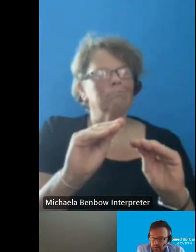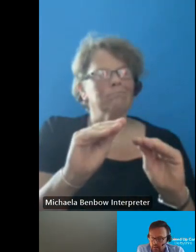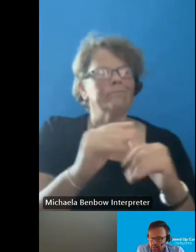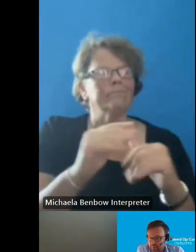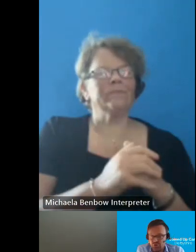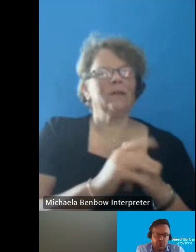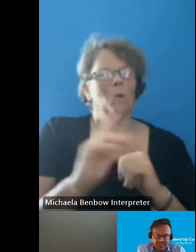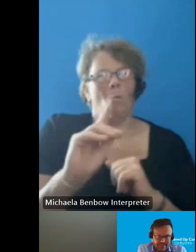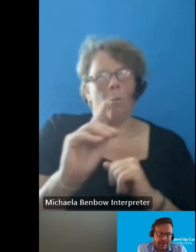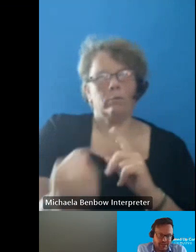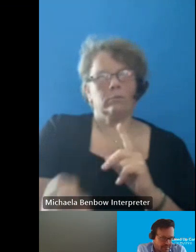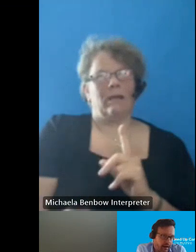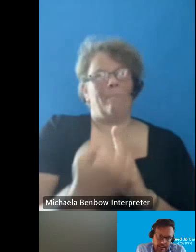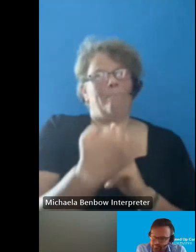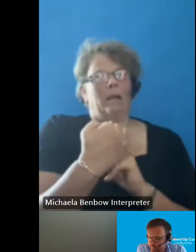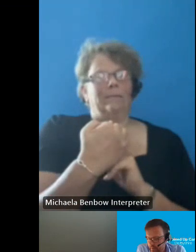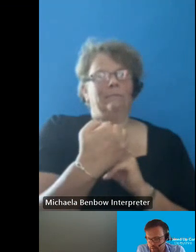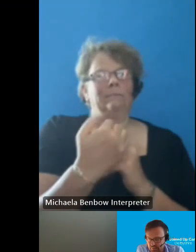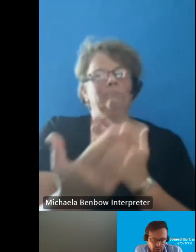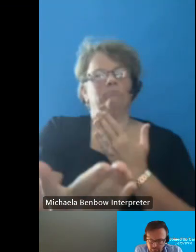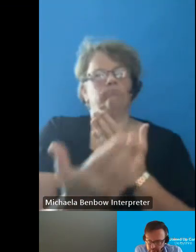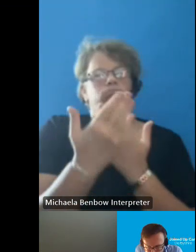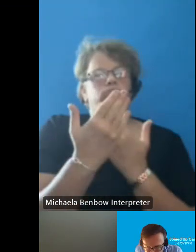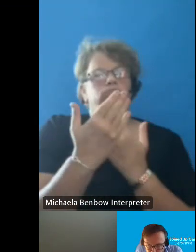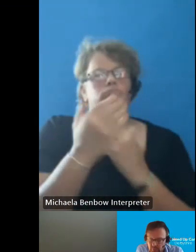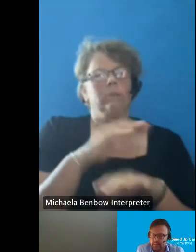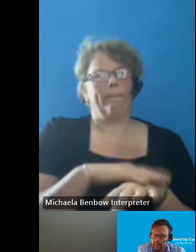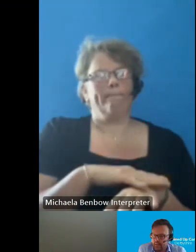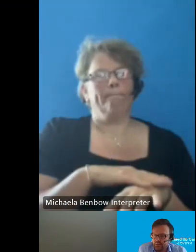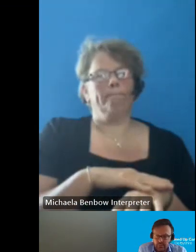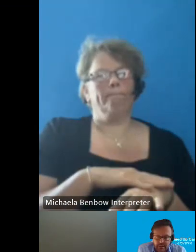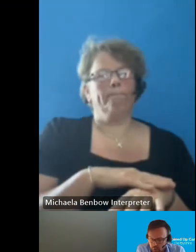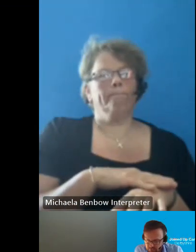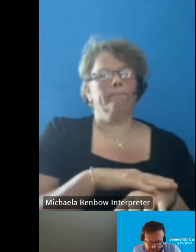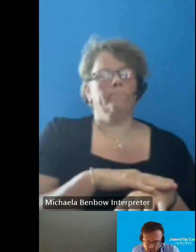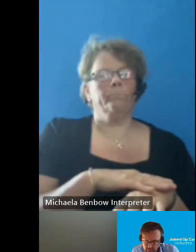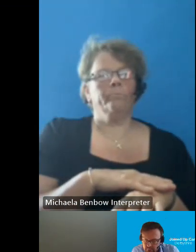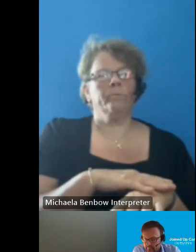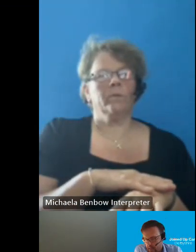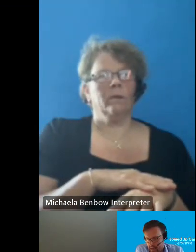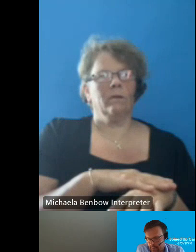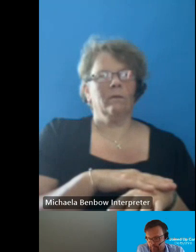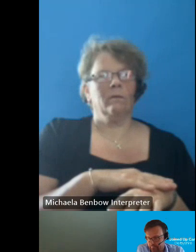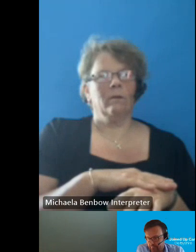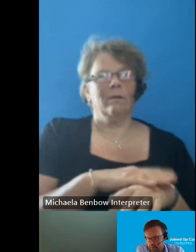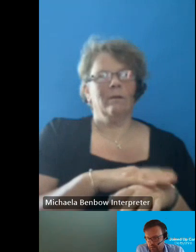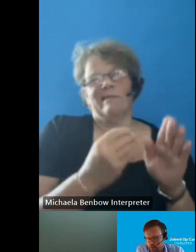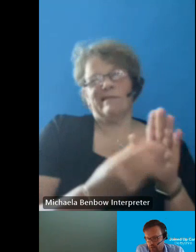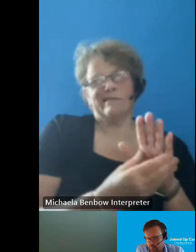impact in the shortest amount of time. So for example, do we focus on